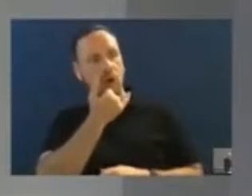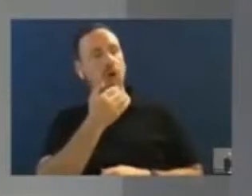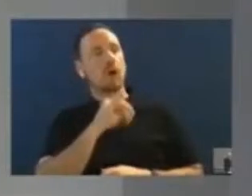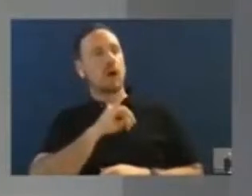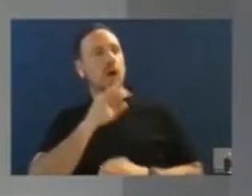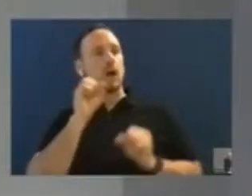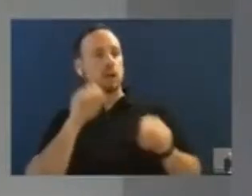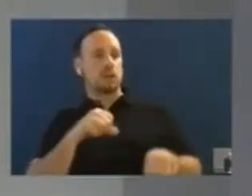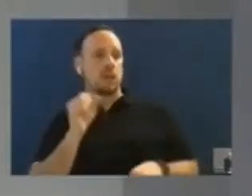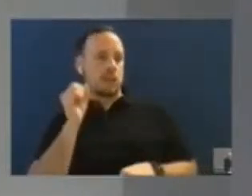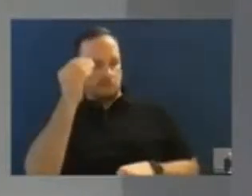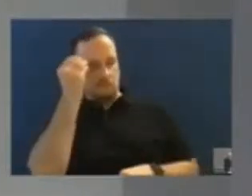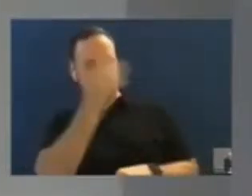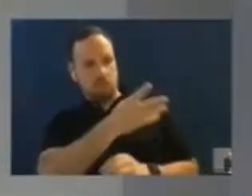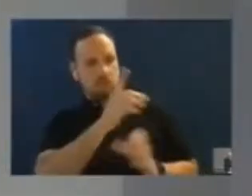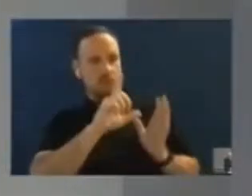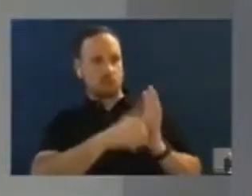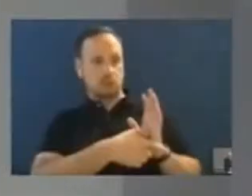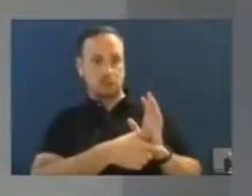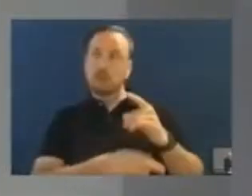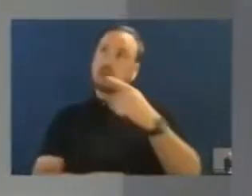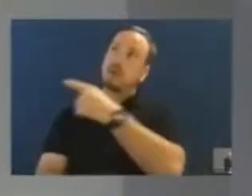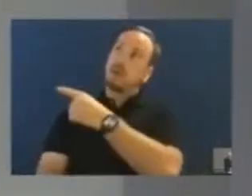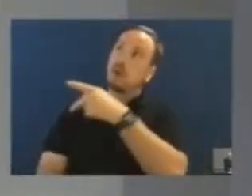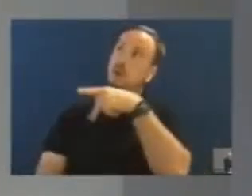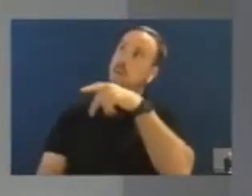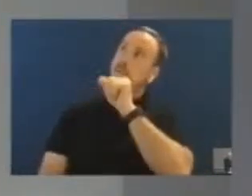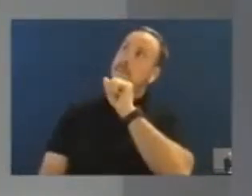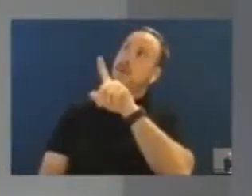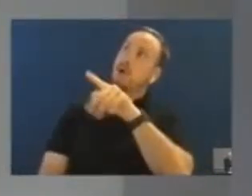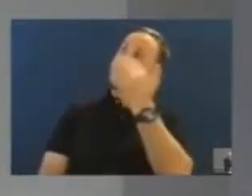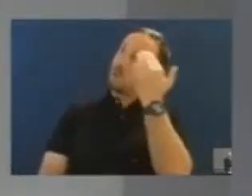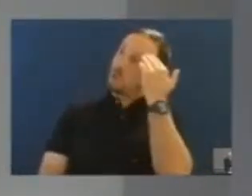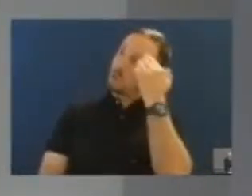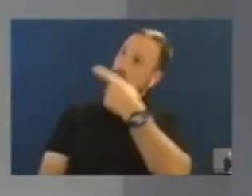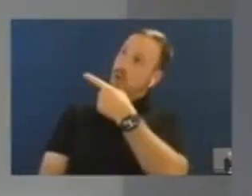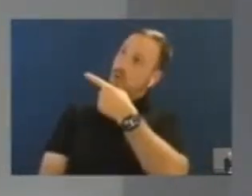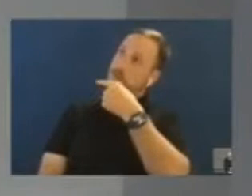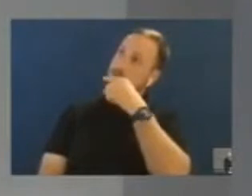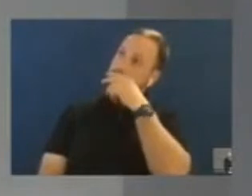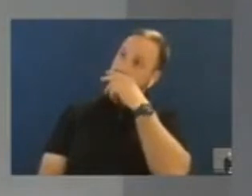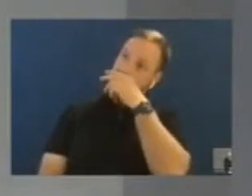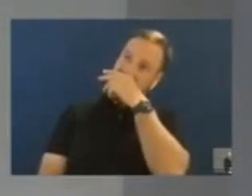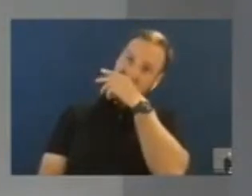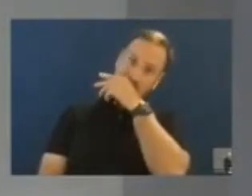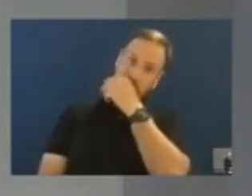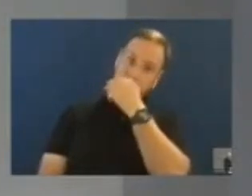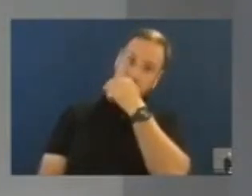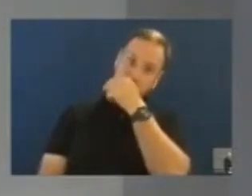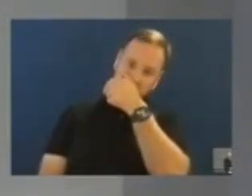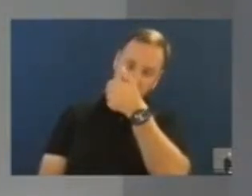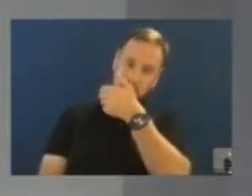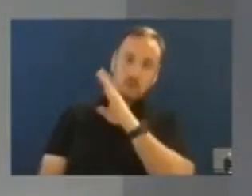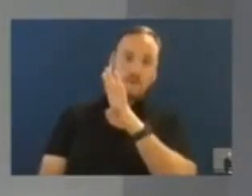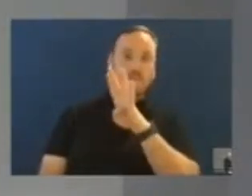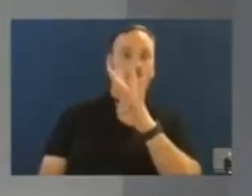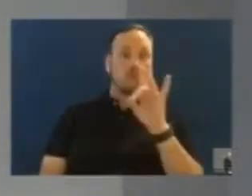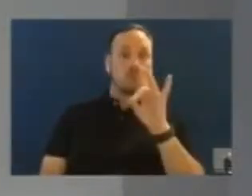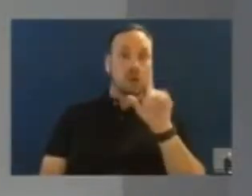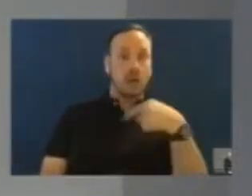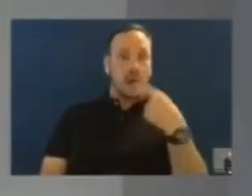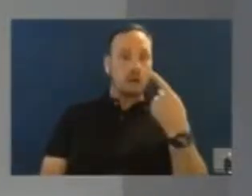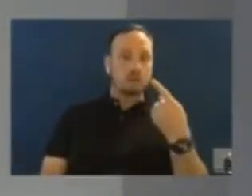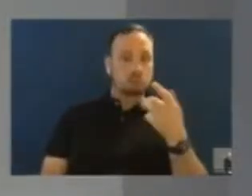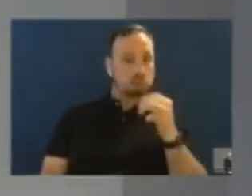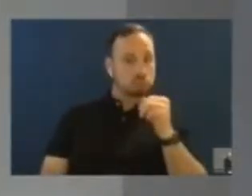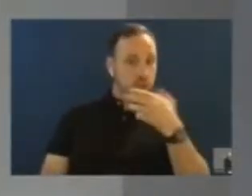I should, like I say, Paul, do you know? It's 48 hours for urgent. Right. Not too bad. No, and with regards to